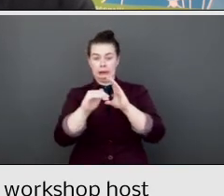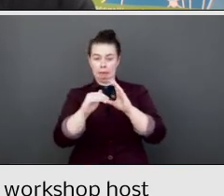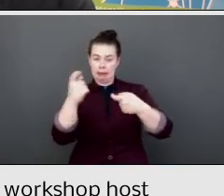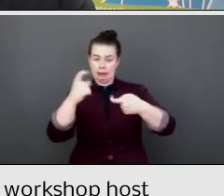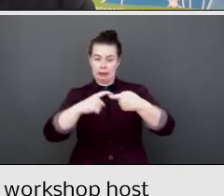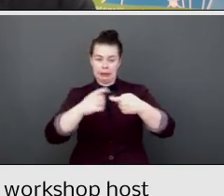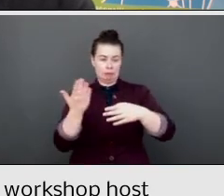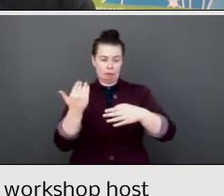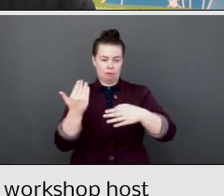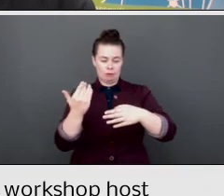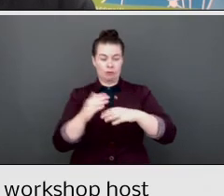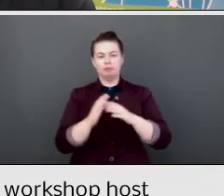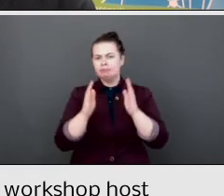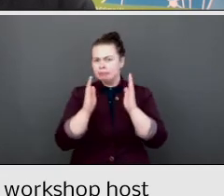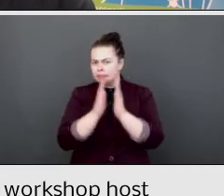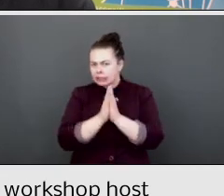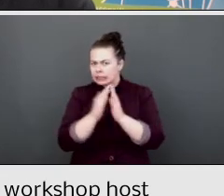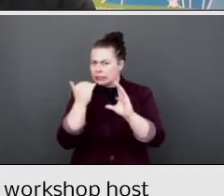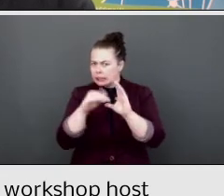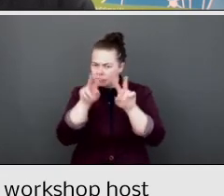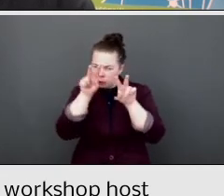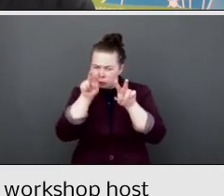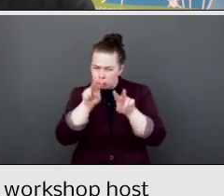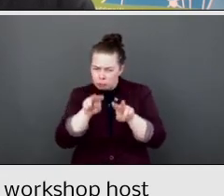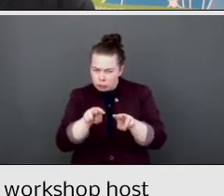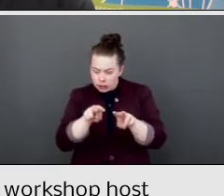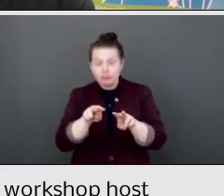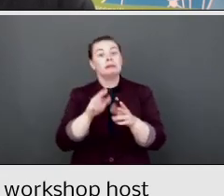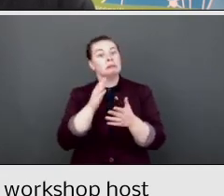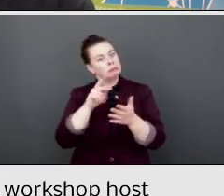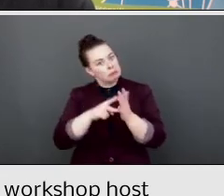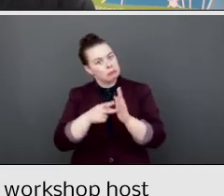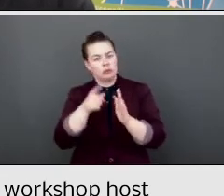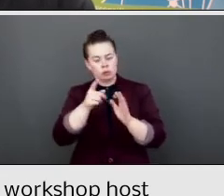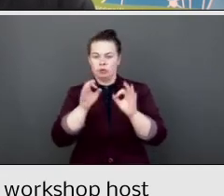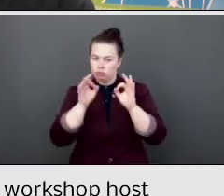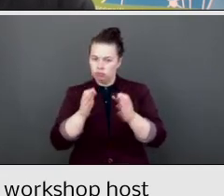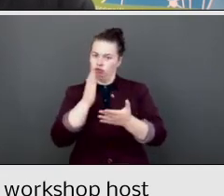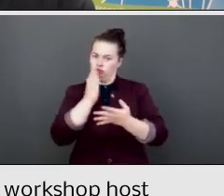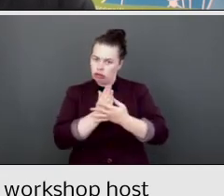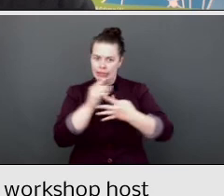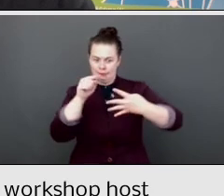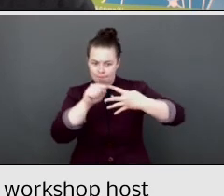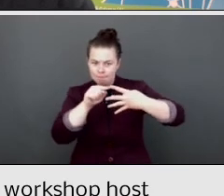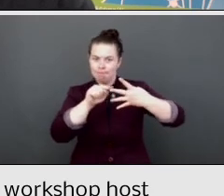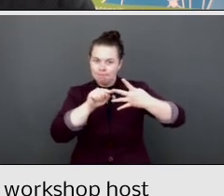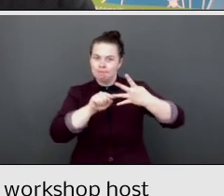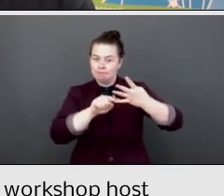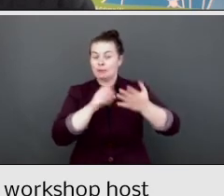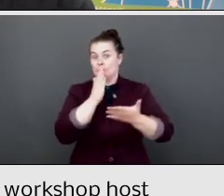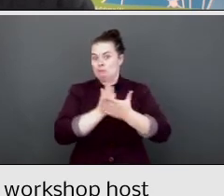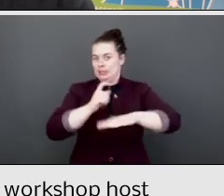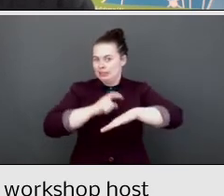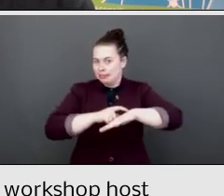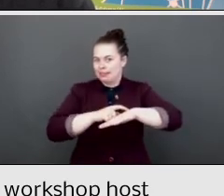email. Please follow the instructions that we sent you via this email to always ensure that you engage in the right workshop at the right